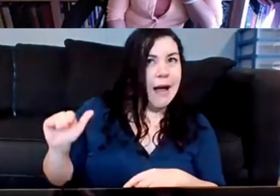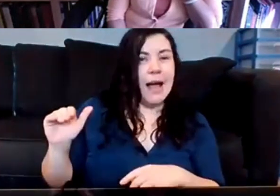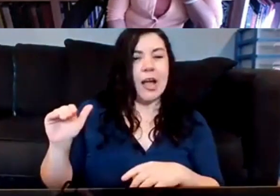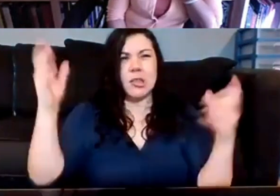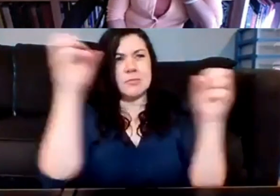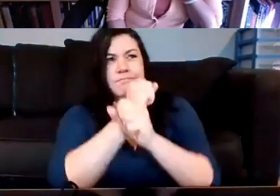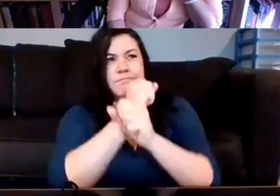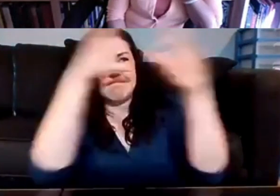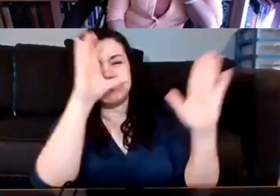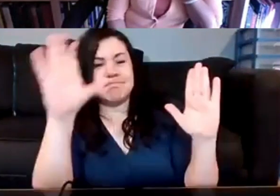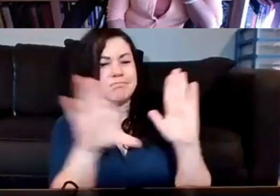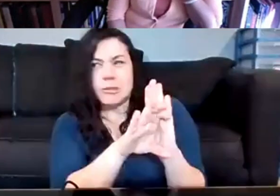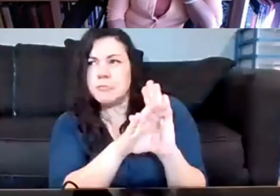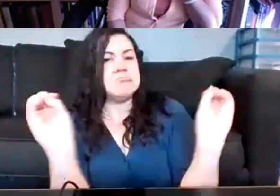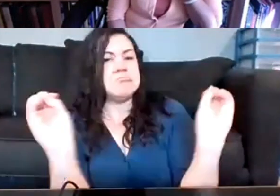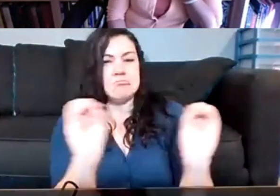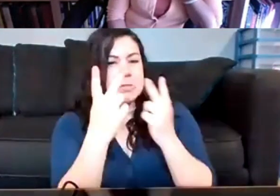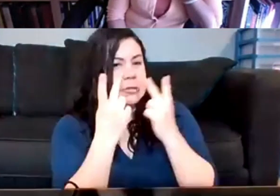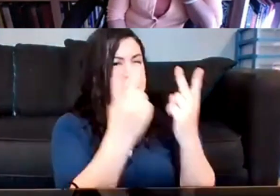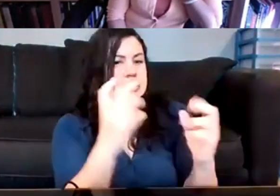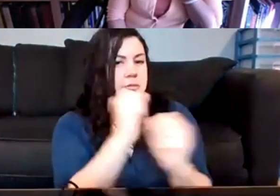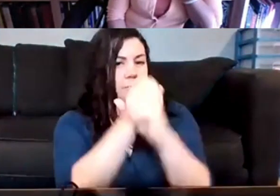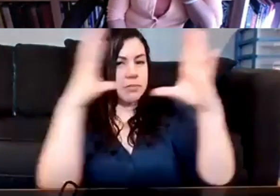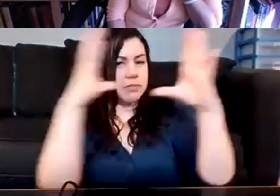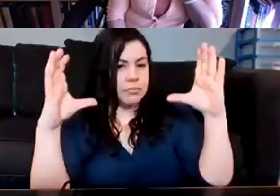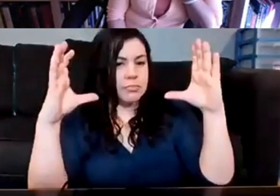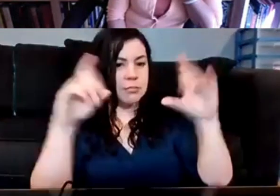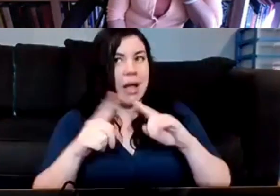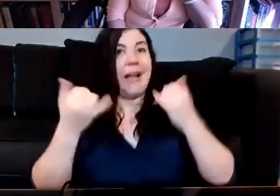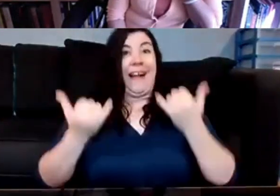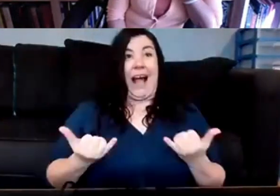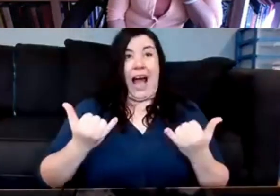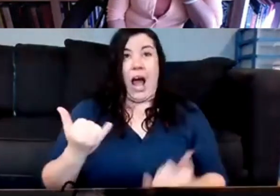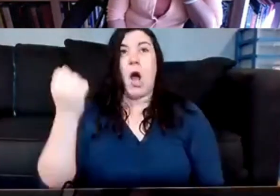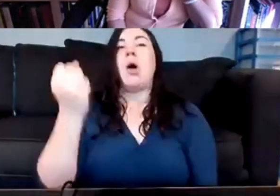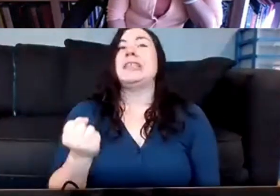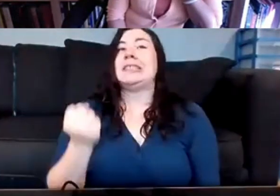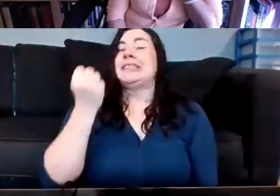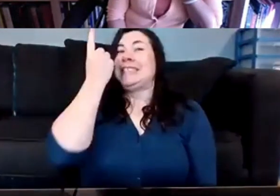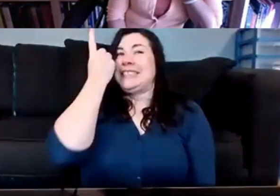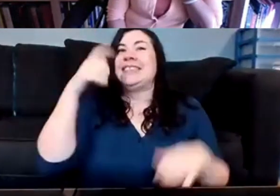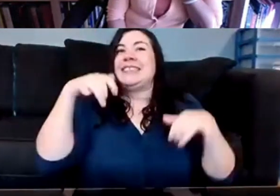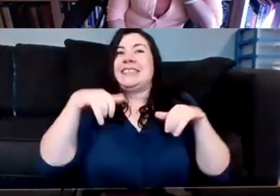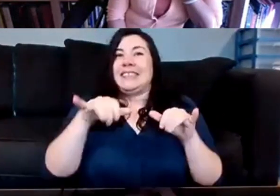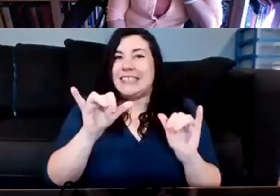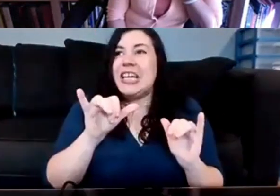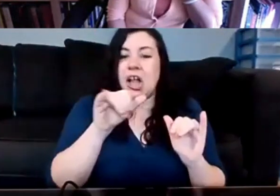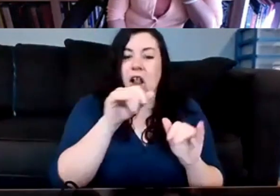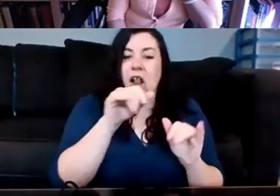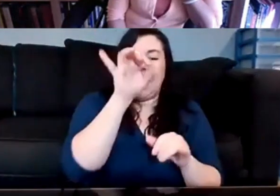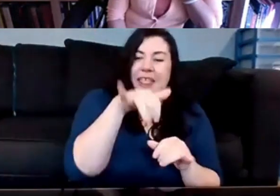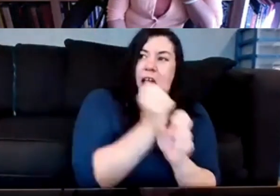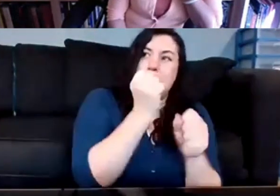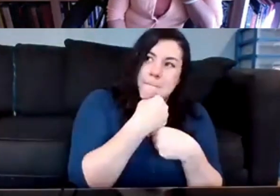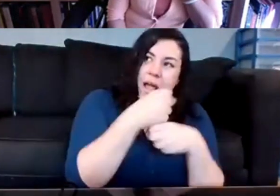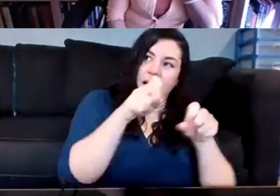here. And that way now I understand that there's a physical element to me reproducing this particular kind of harm.